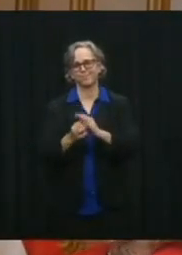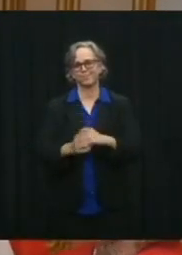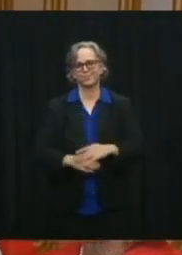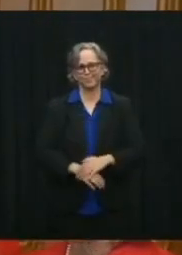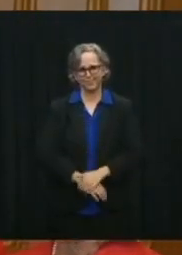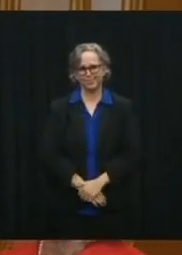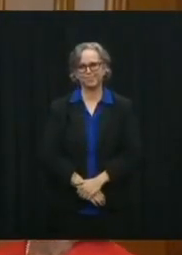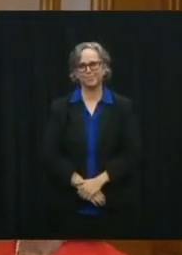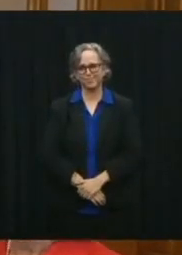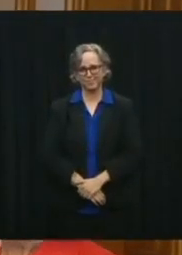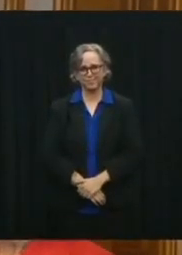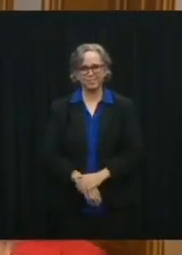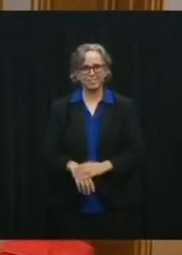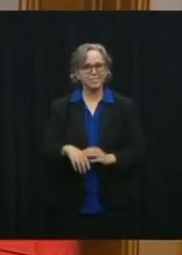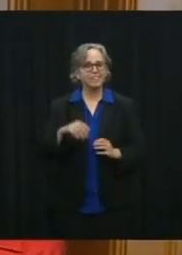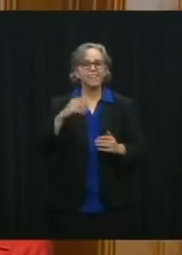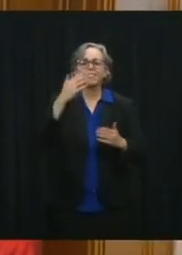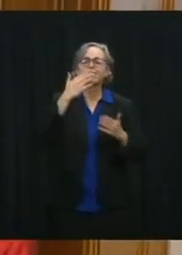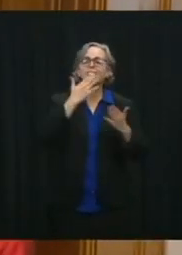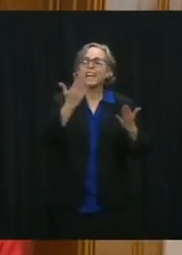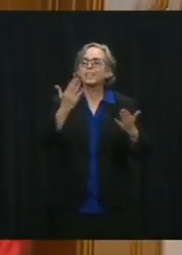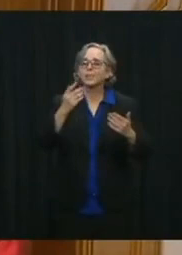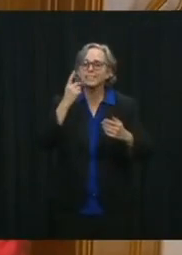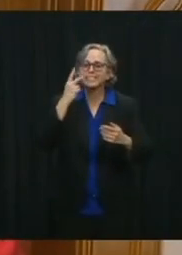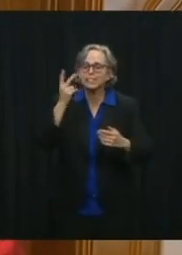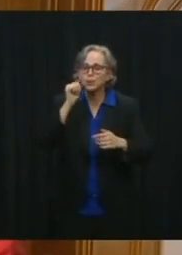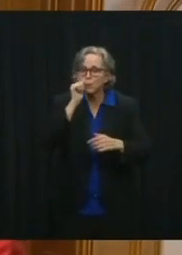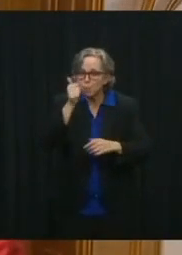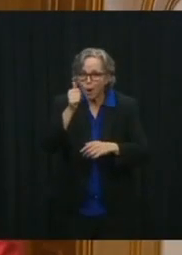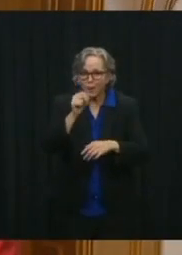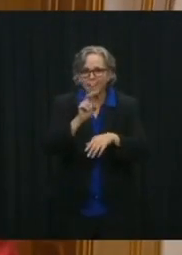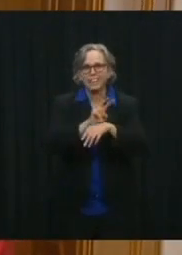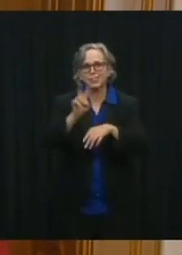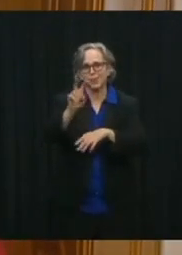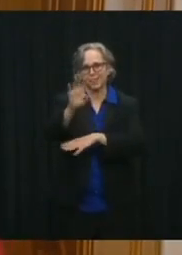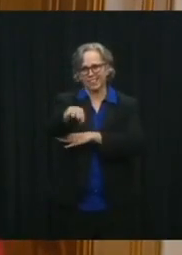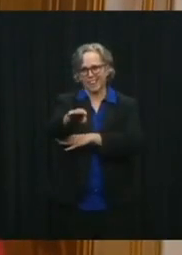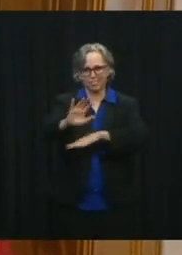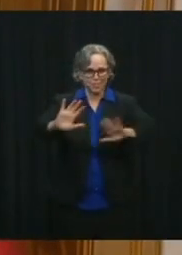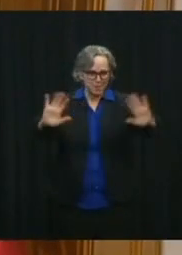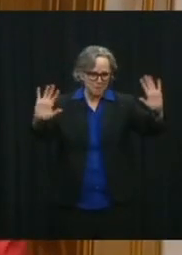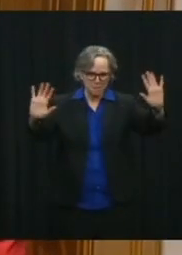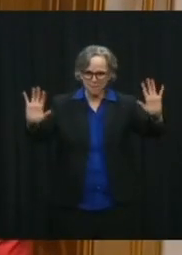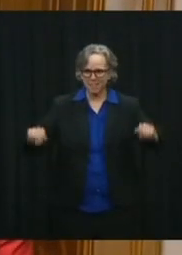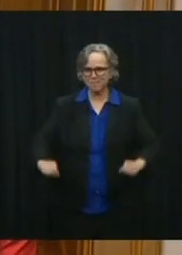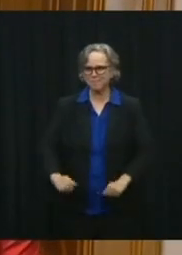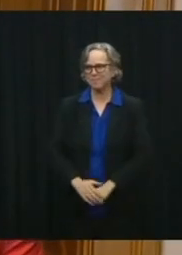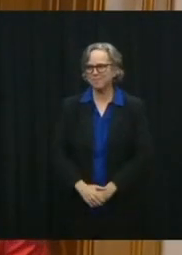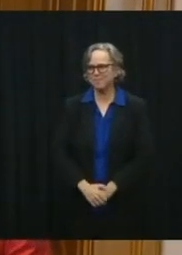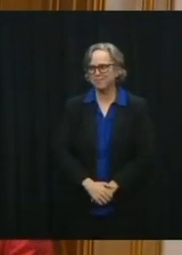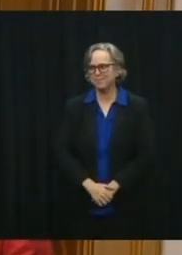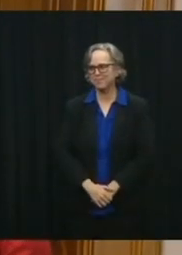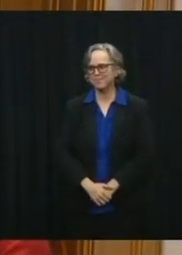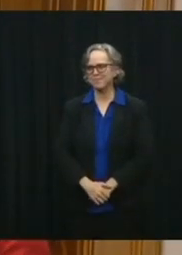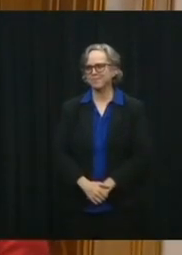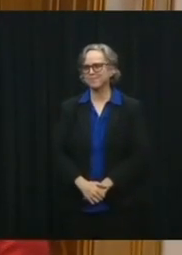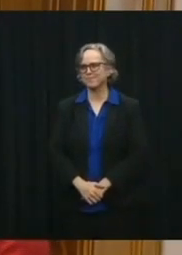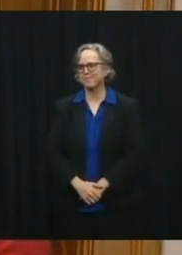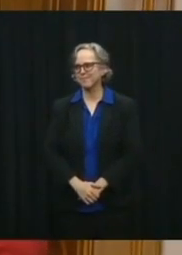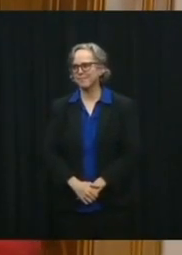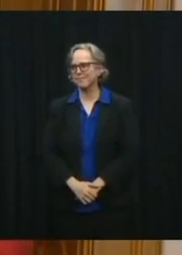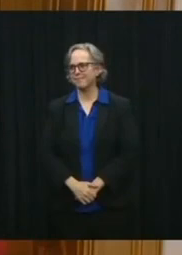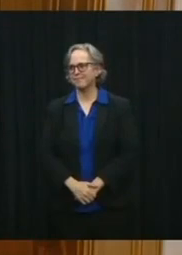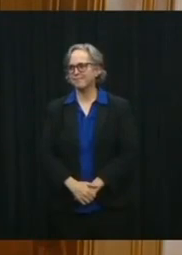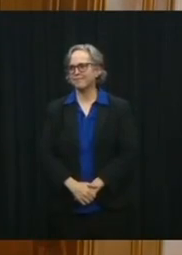Thank you all very much. We'll see you tomorrow at 2. Thanks. You've been listening to the governor's daily news briefing about COVID-19 here in the